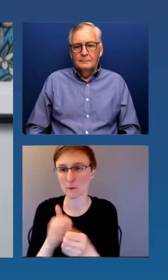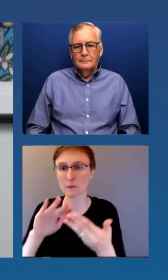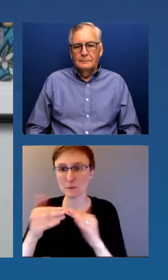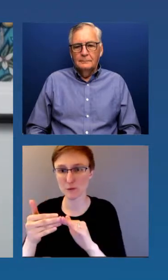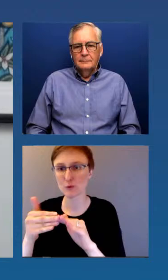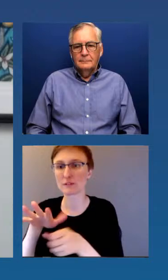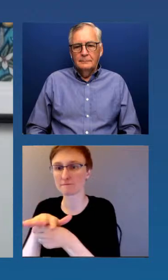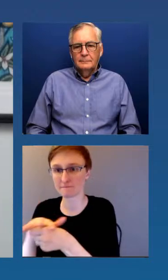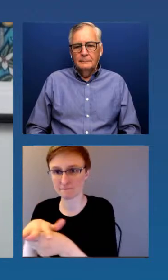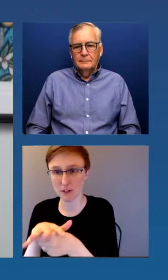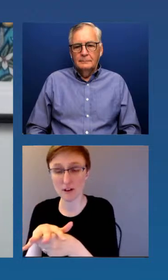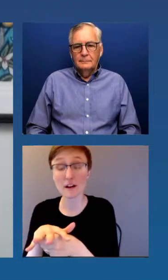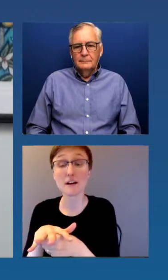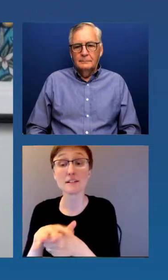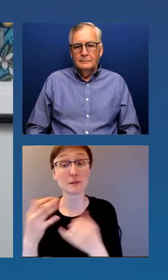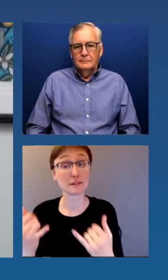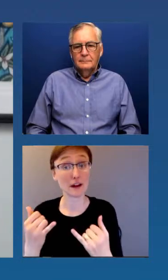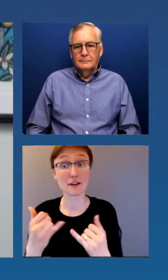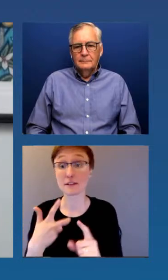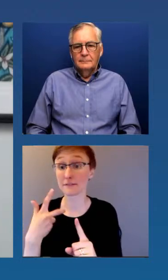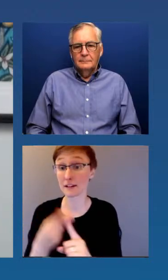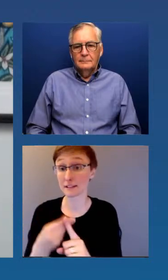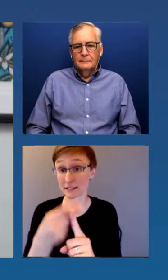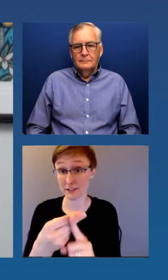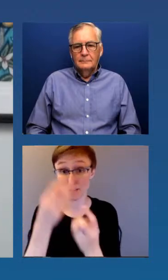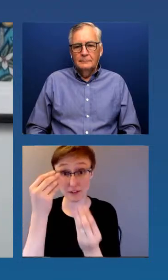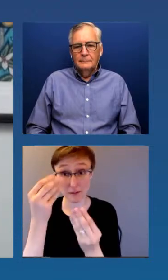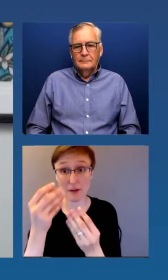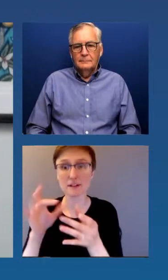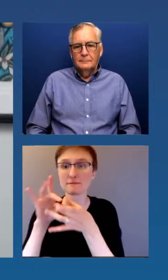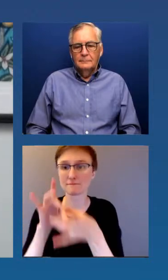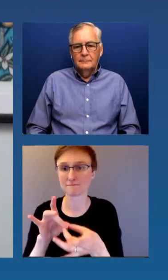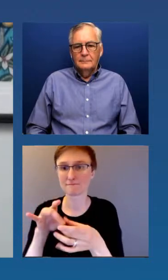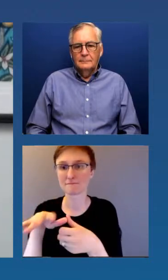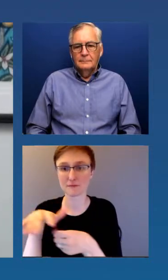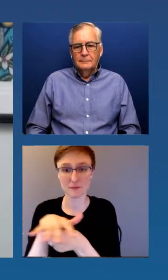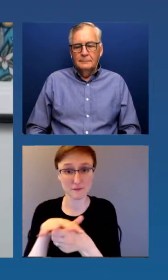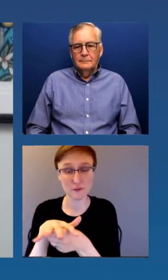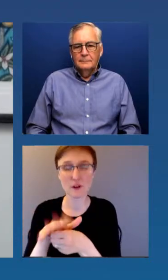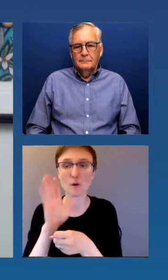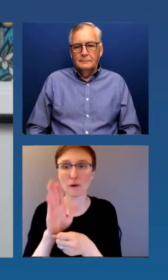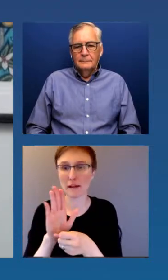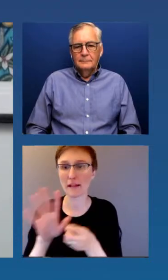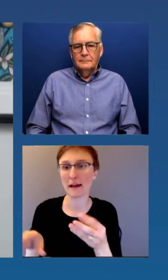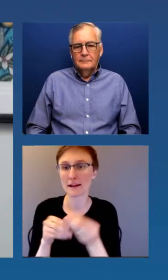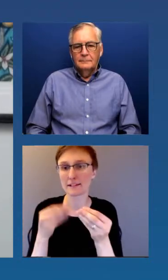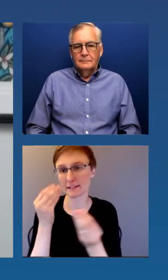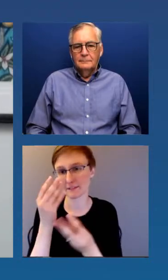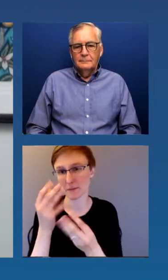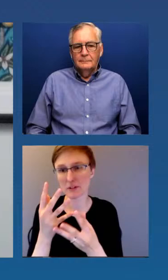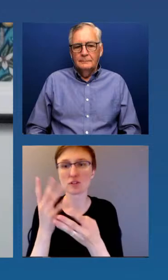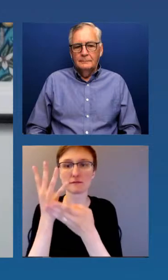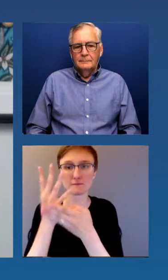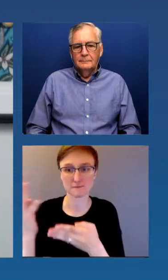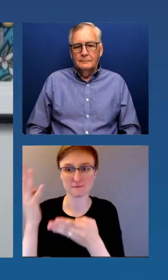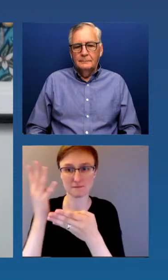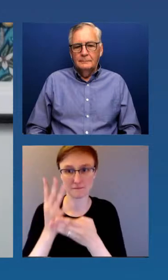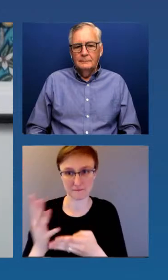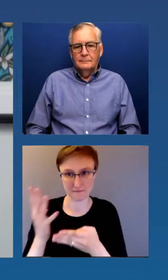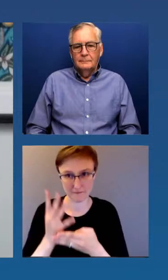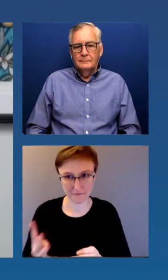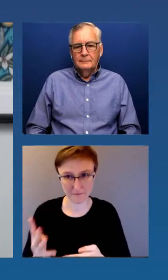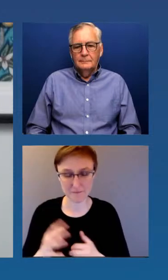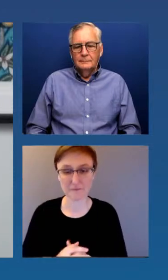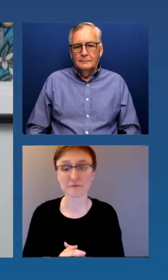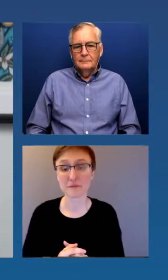will be updated every 4 weeks. Ottawa Public Health, the city, and healthcare and community partners use